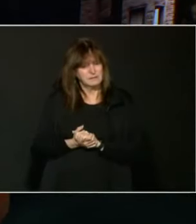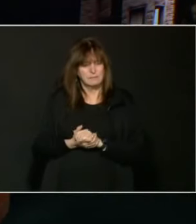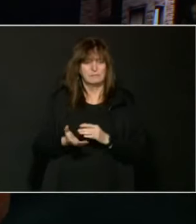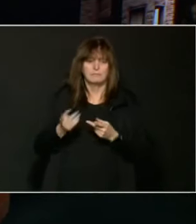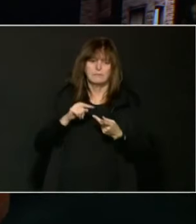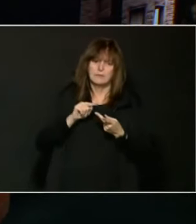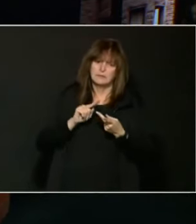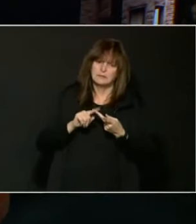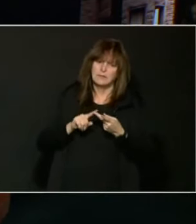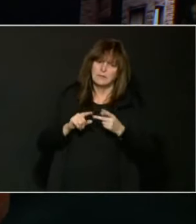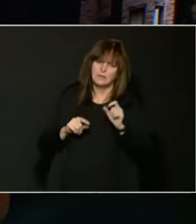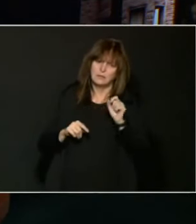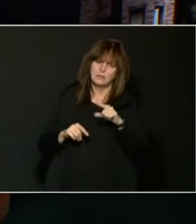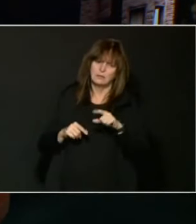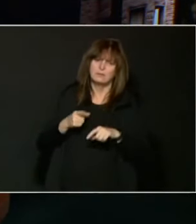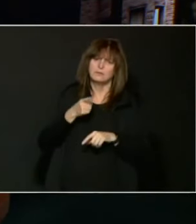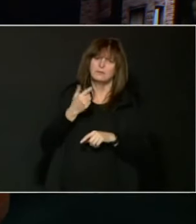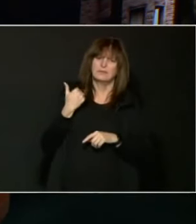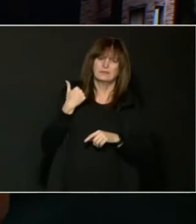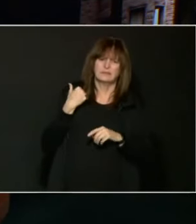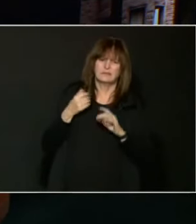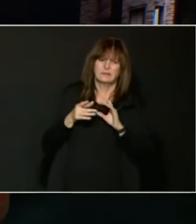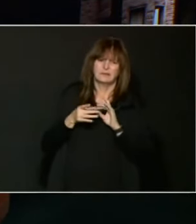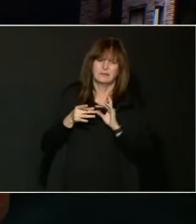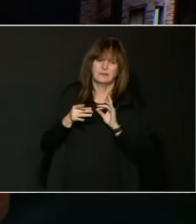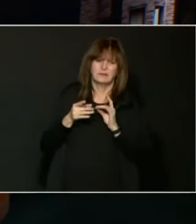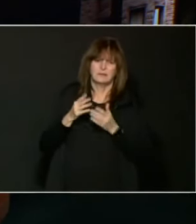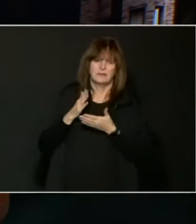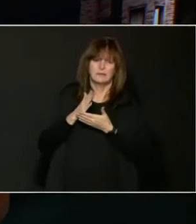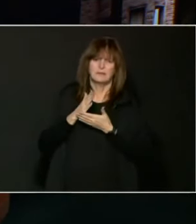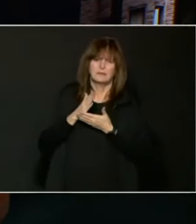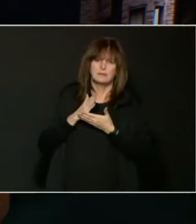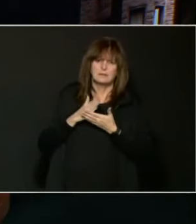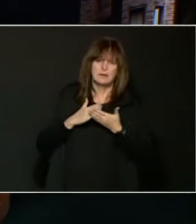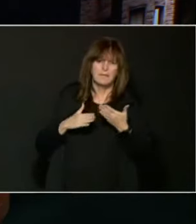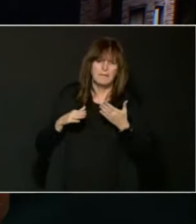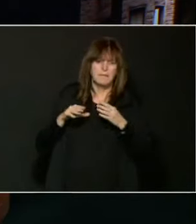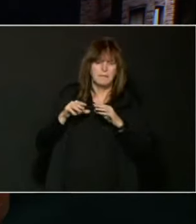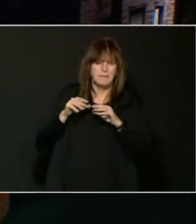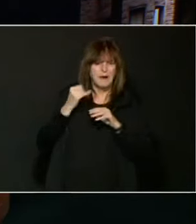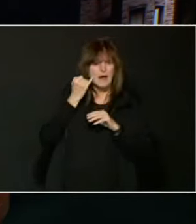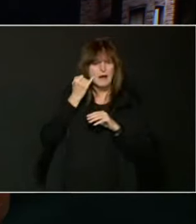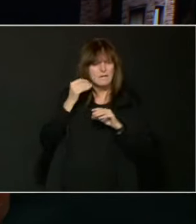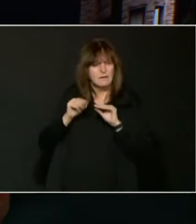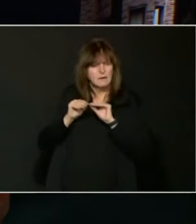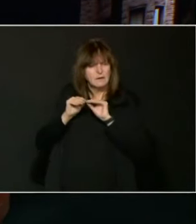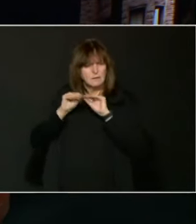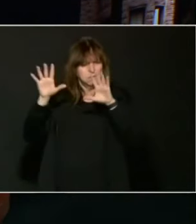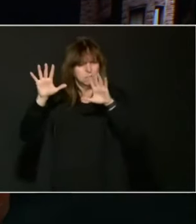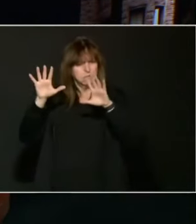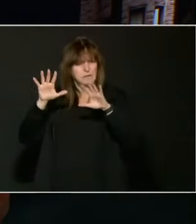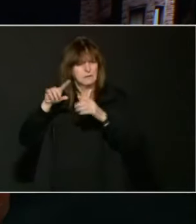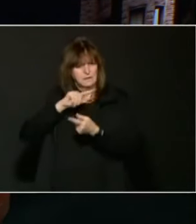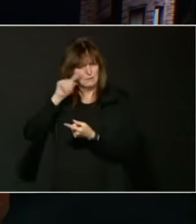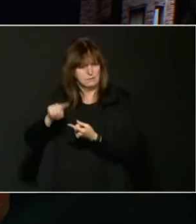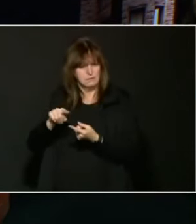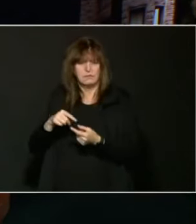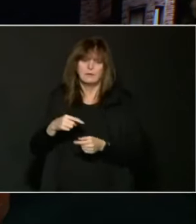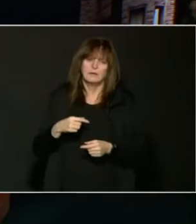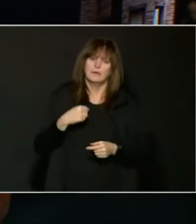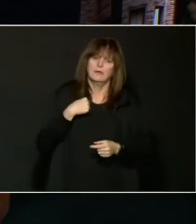earlier about extinguishing flare-ups should they arise. The Sun was speaking to Dr. Crean Kurji, of course, York Region's chief medical